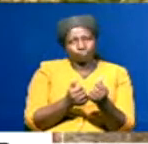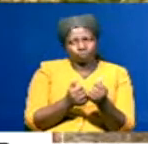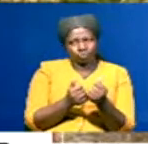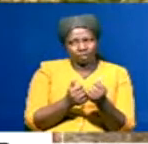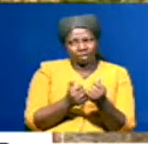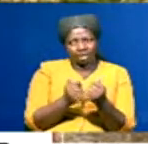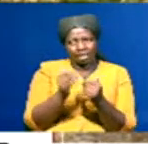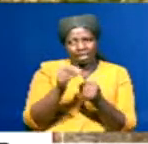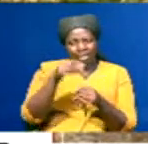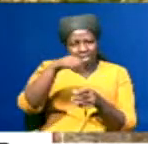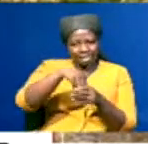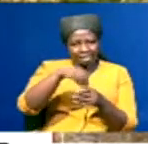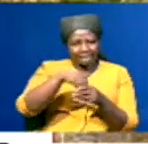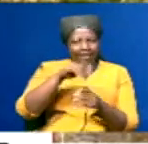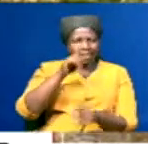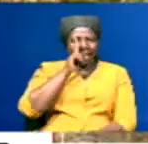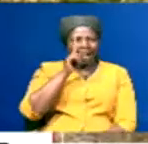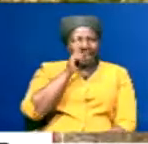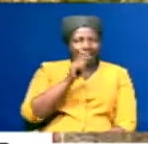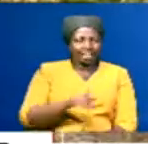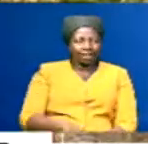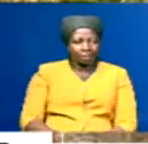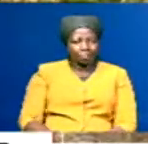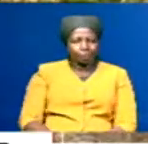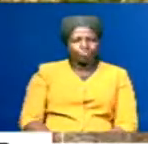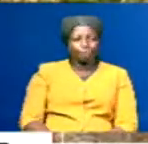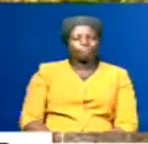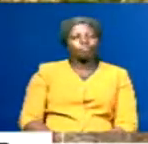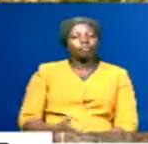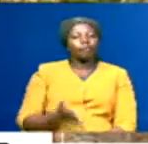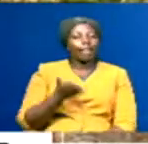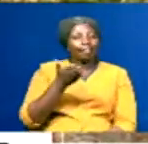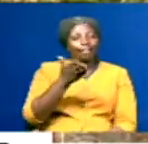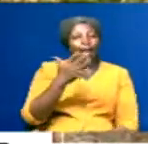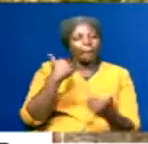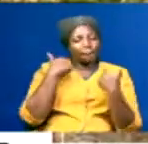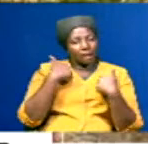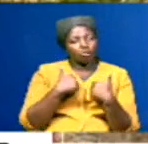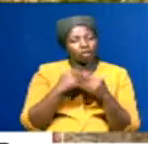London. And there, I even met